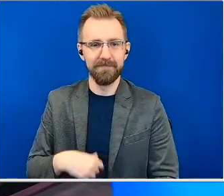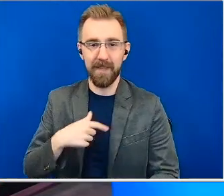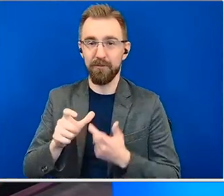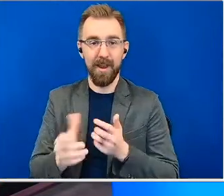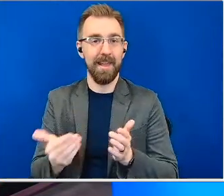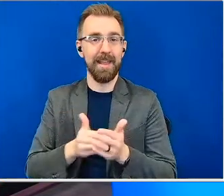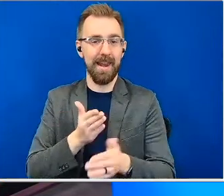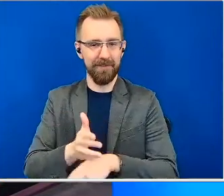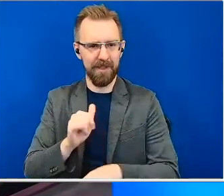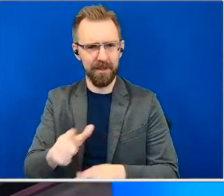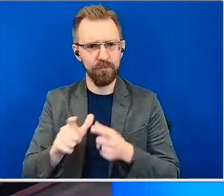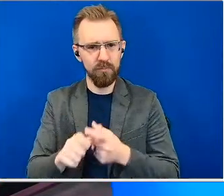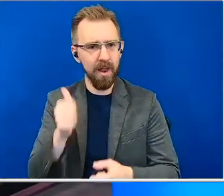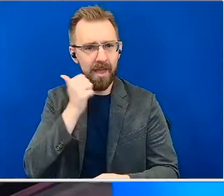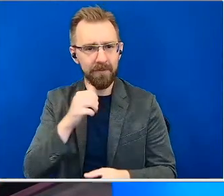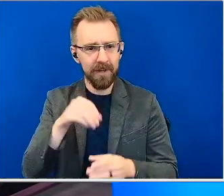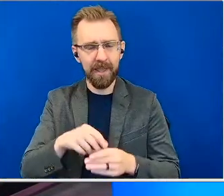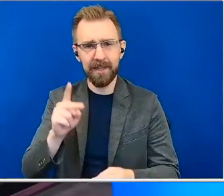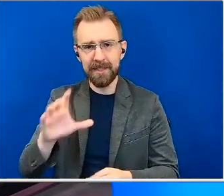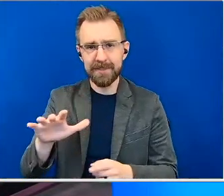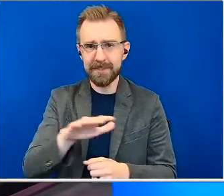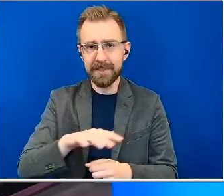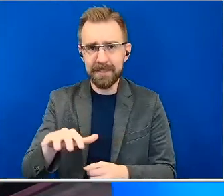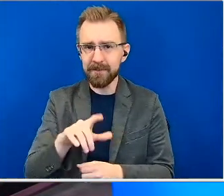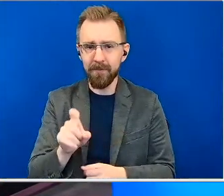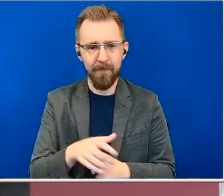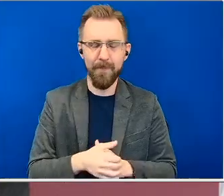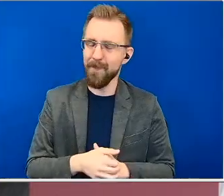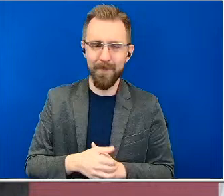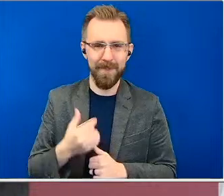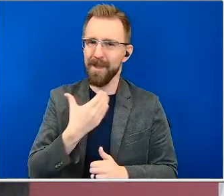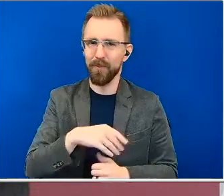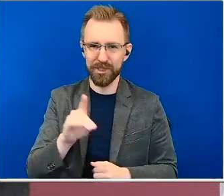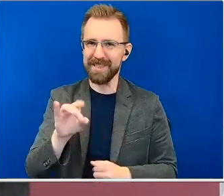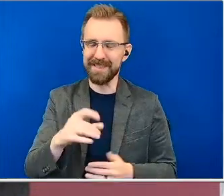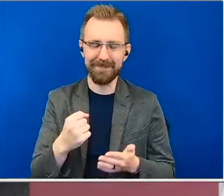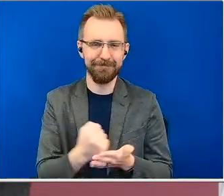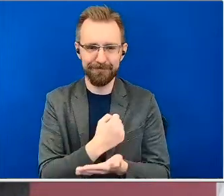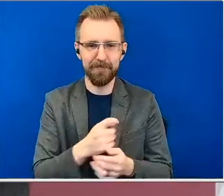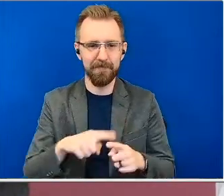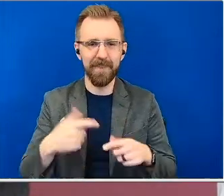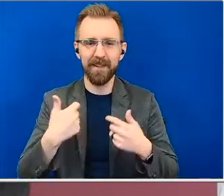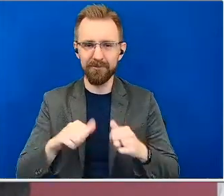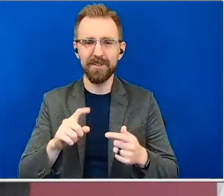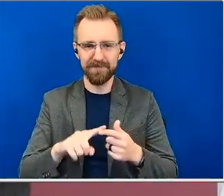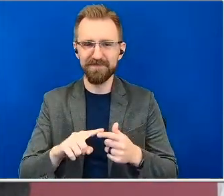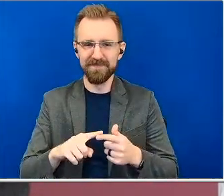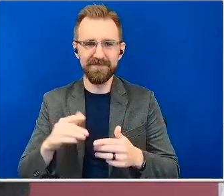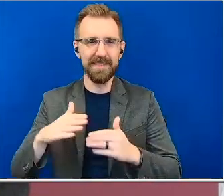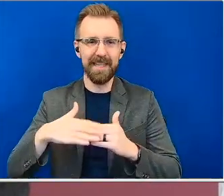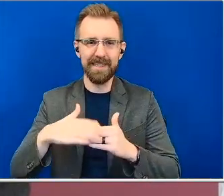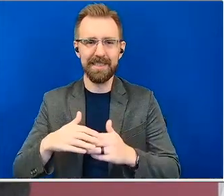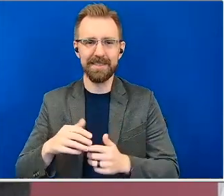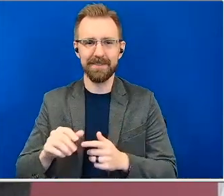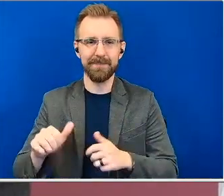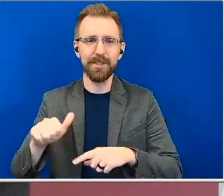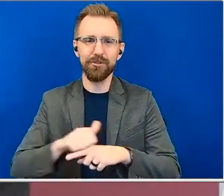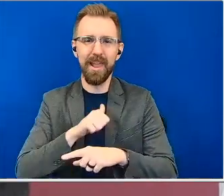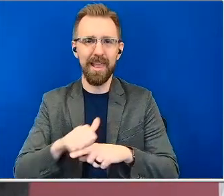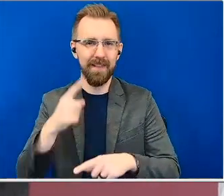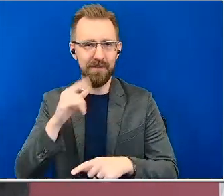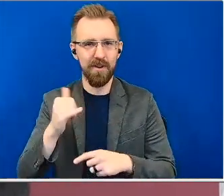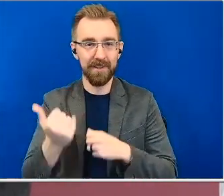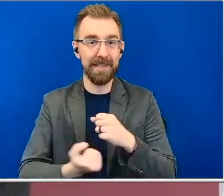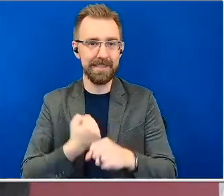in Kansas City area? No, I wish I did, but I tried to at least get a run. Yeah, I trained for it. So this year, cool. This year I really did not